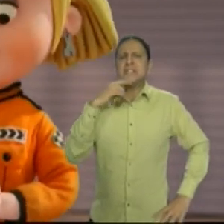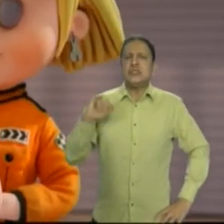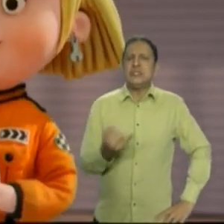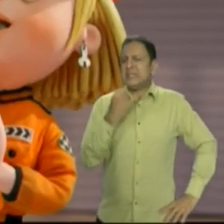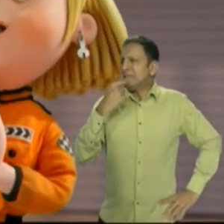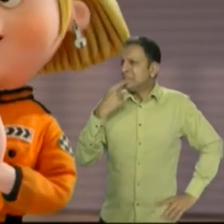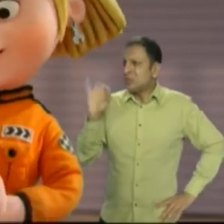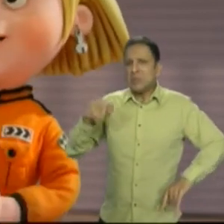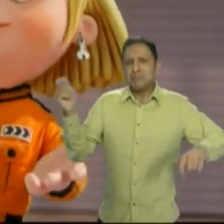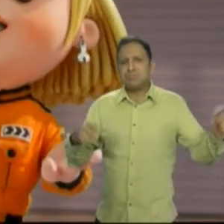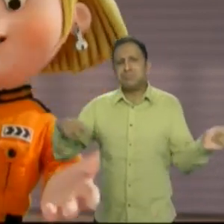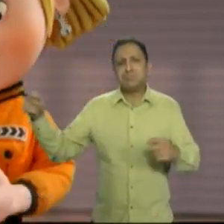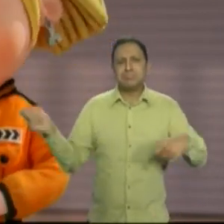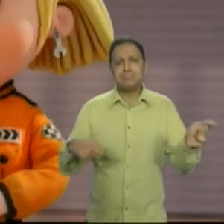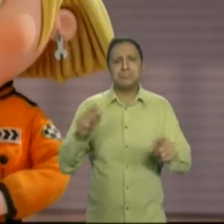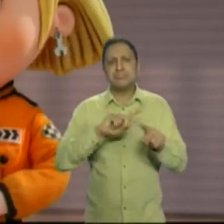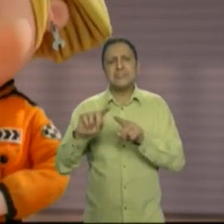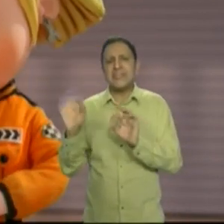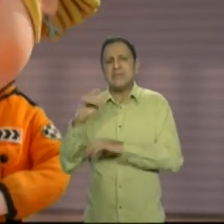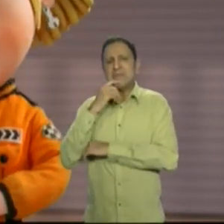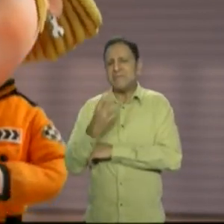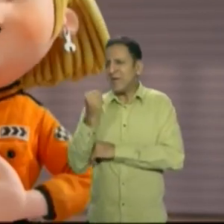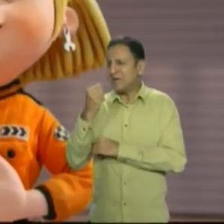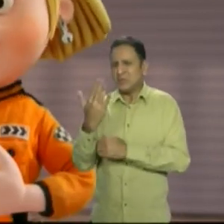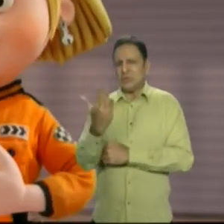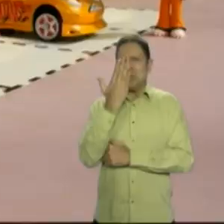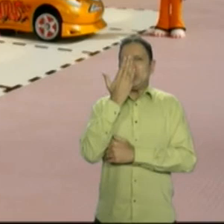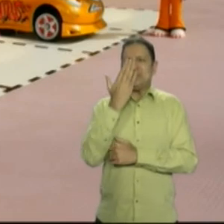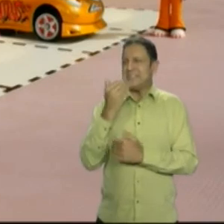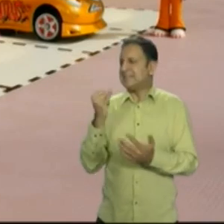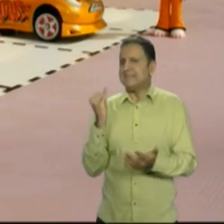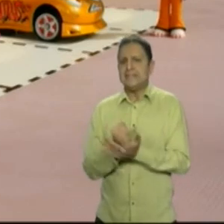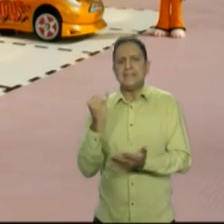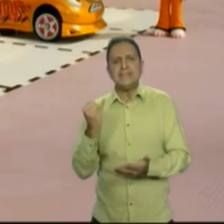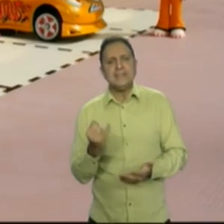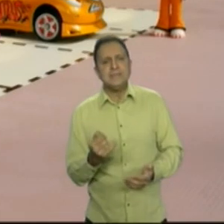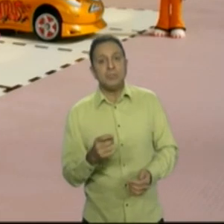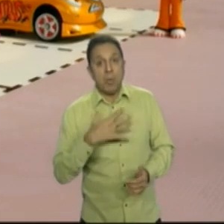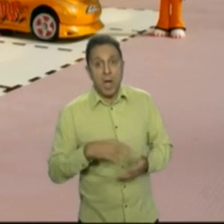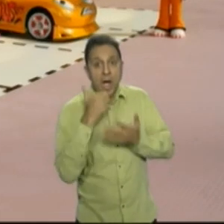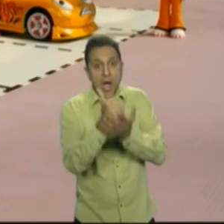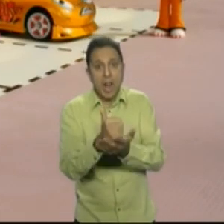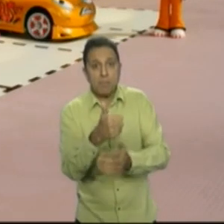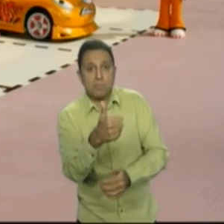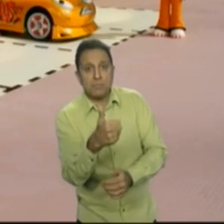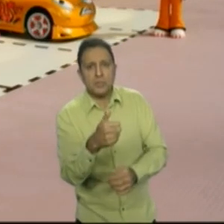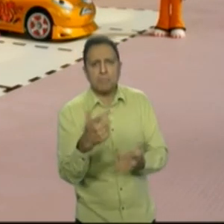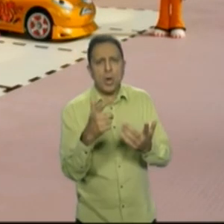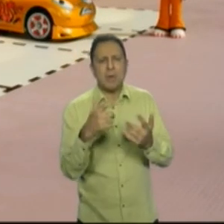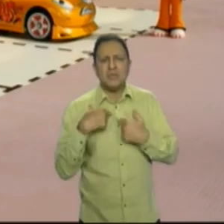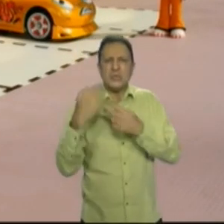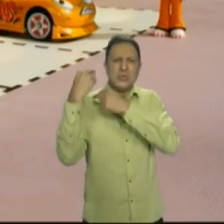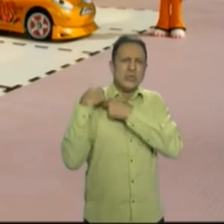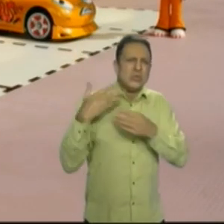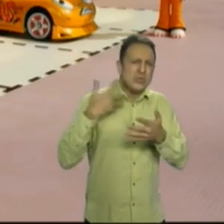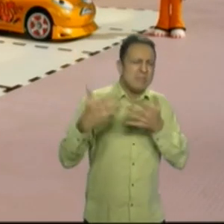band. Where am I going to find one at this short notice? I'd love to help you, Marcia, love, but I'm snowed under making sure the cars are